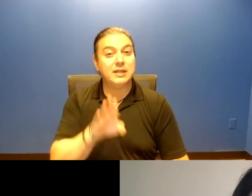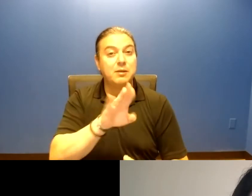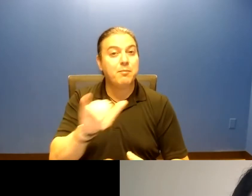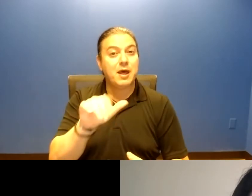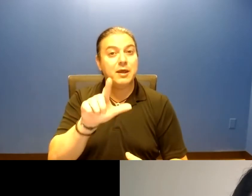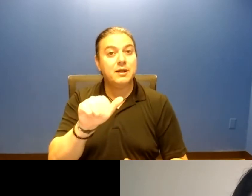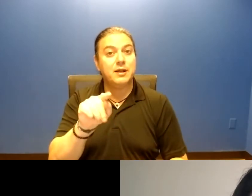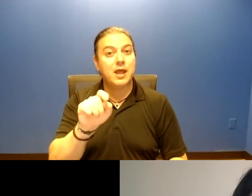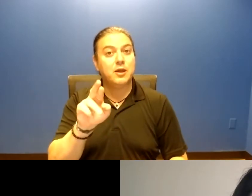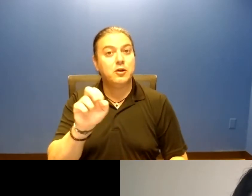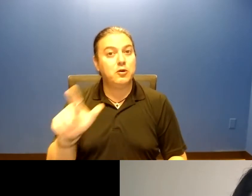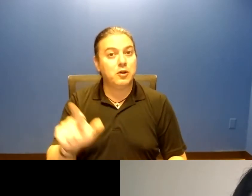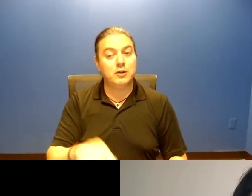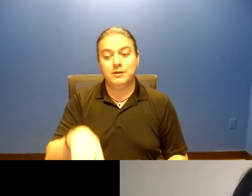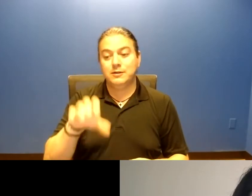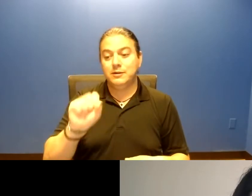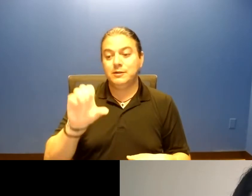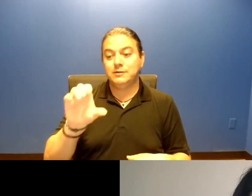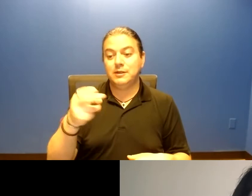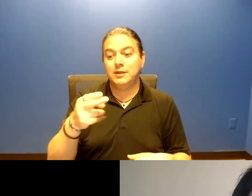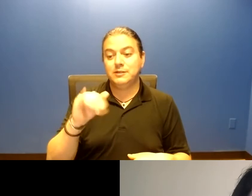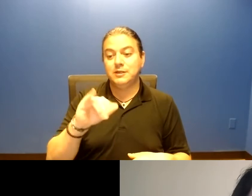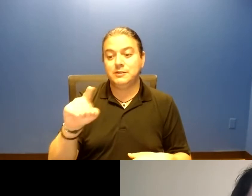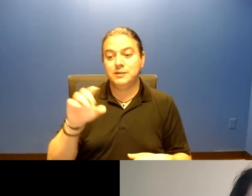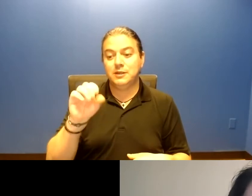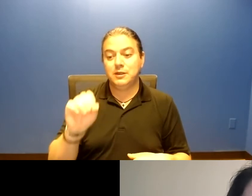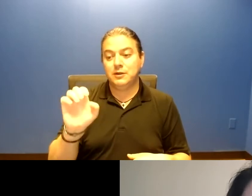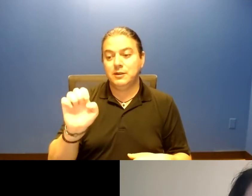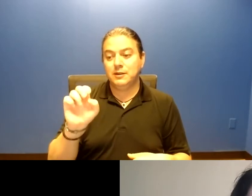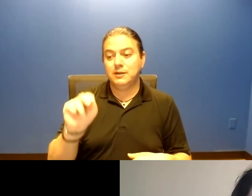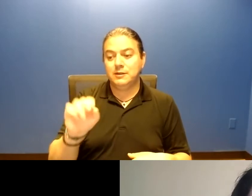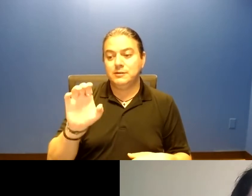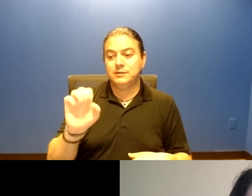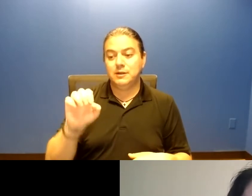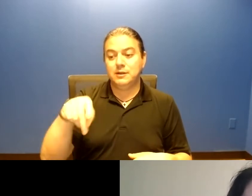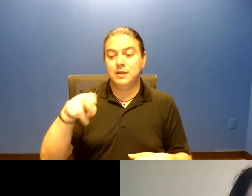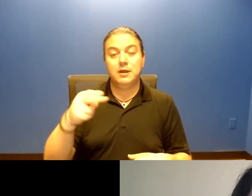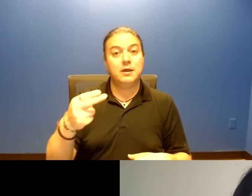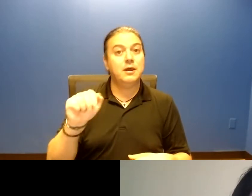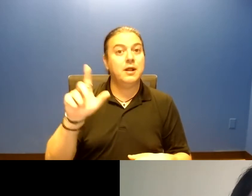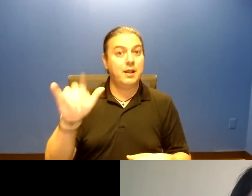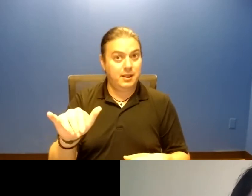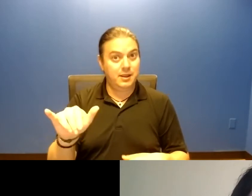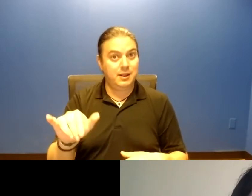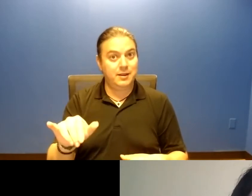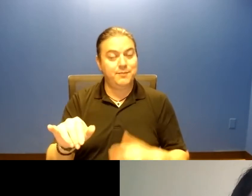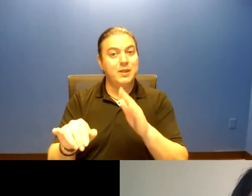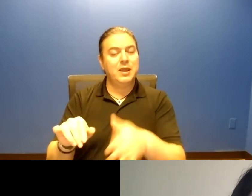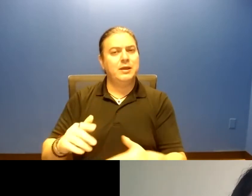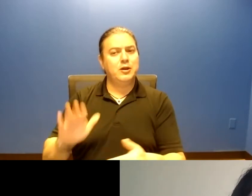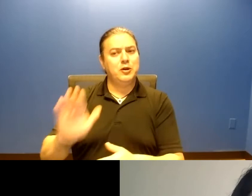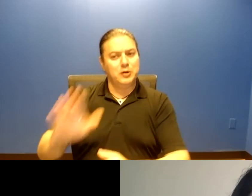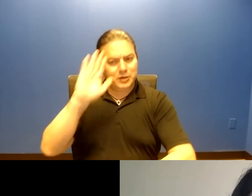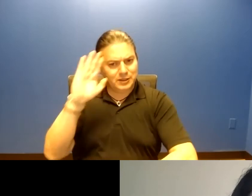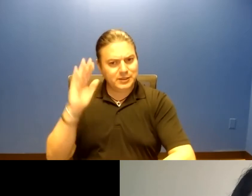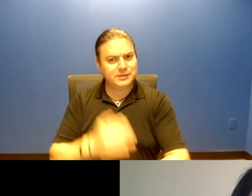schizencephaly. Oh, that's a tongue twister, Tracy. Living the journey with her son was the inspiration for her launching a community